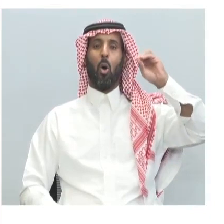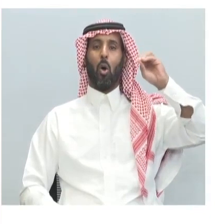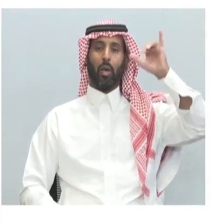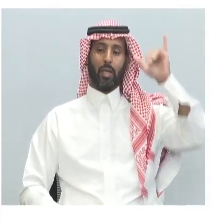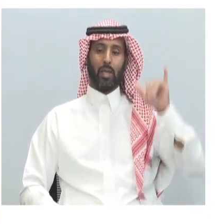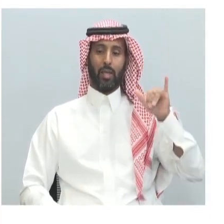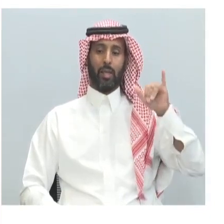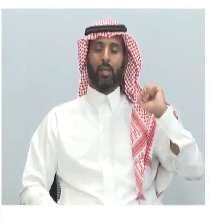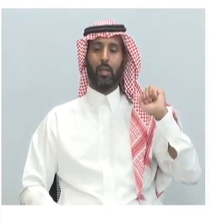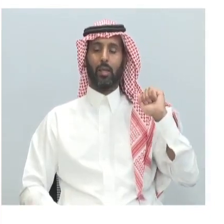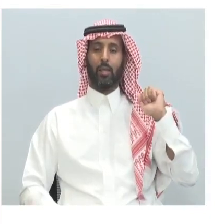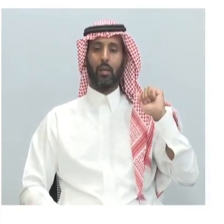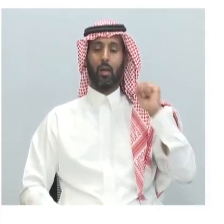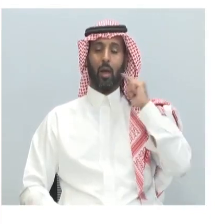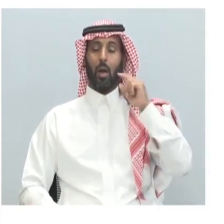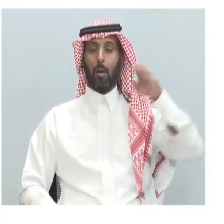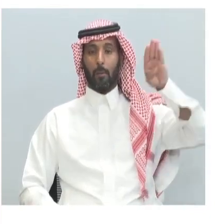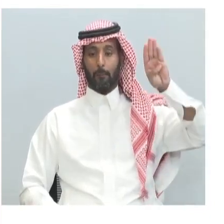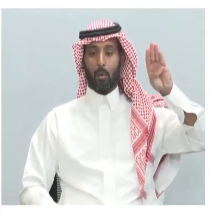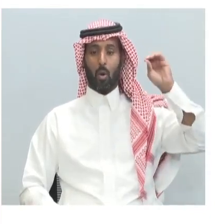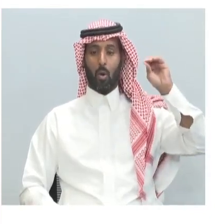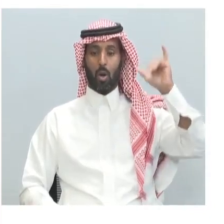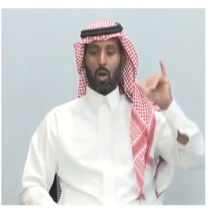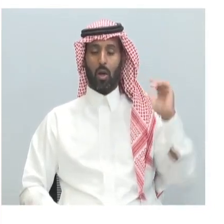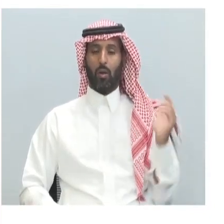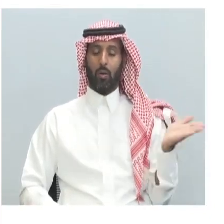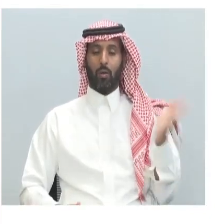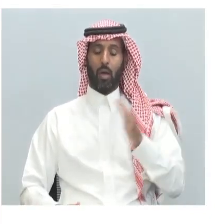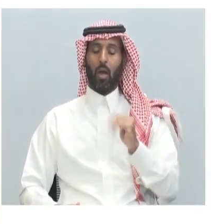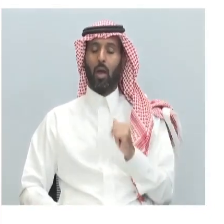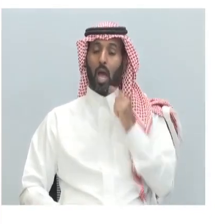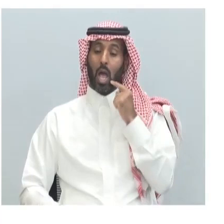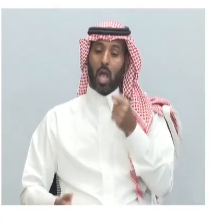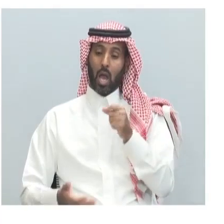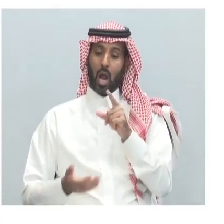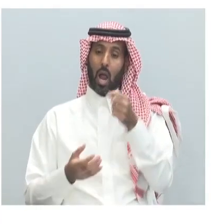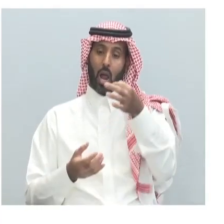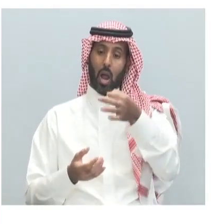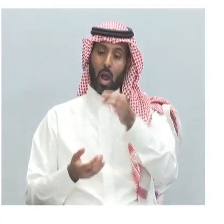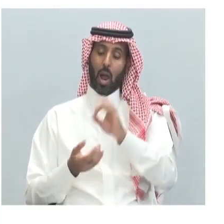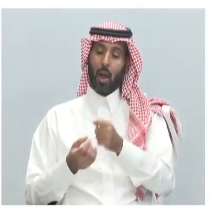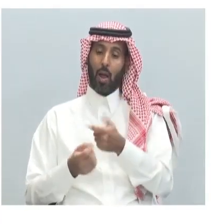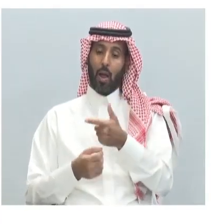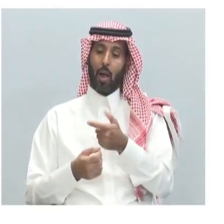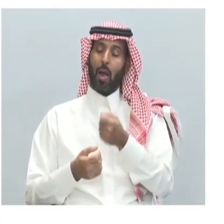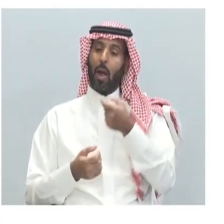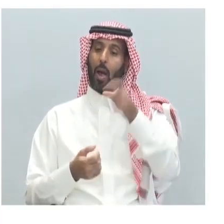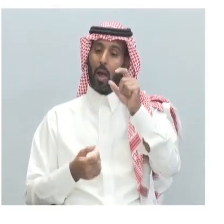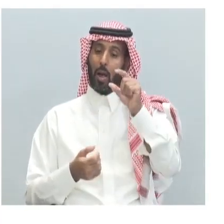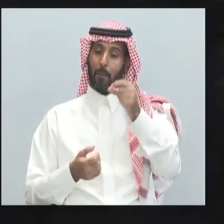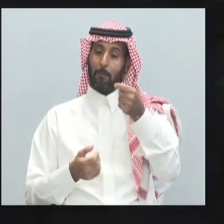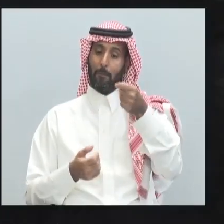here. Little boy. Okay, we have a boy. Okay, after that, we have, yes, the